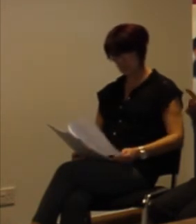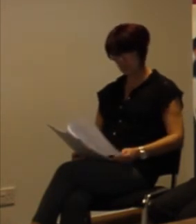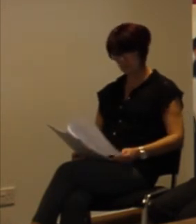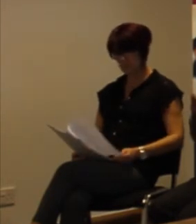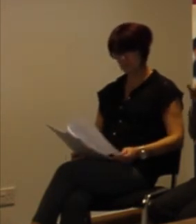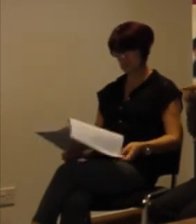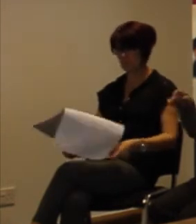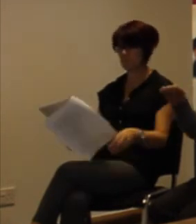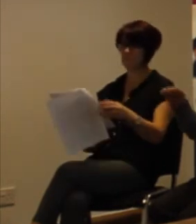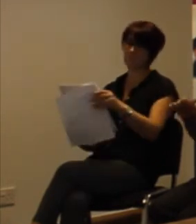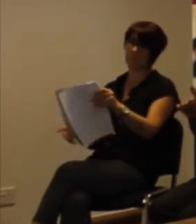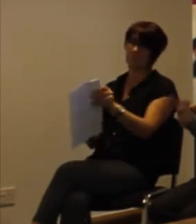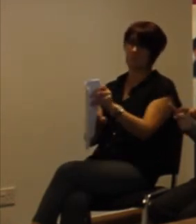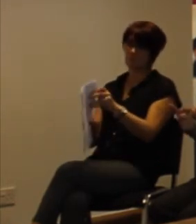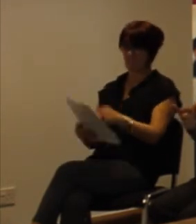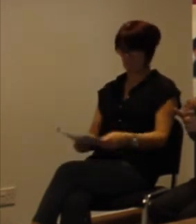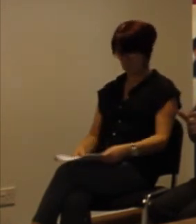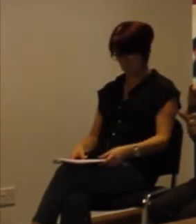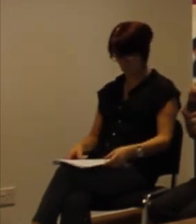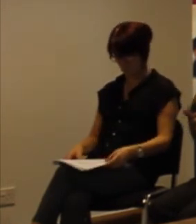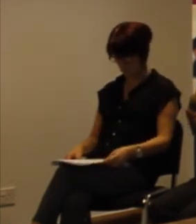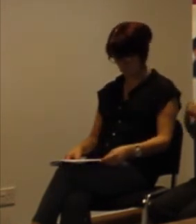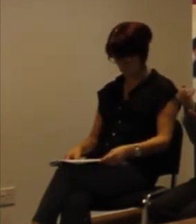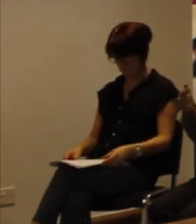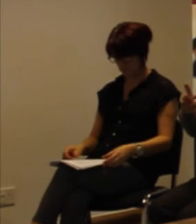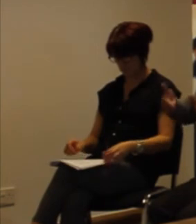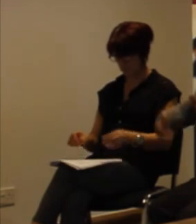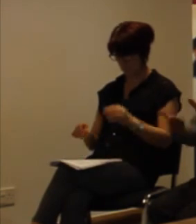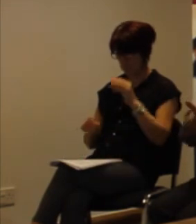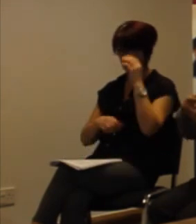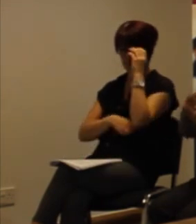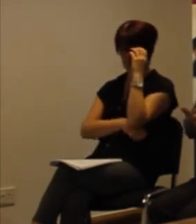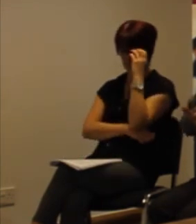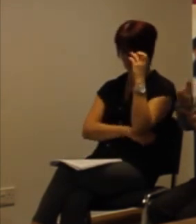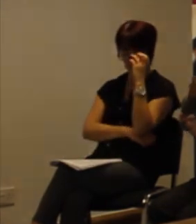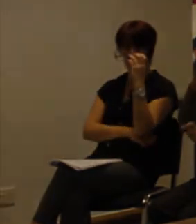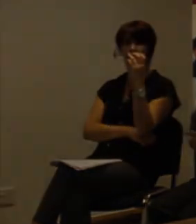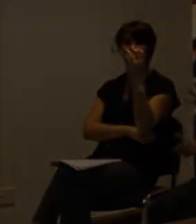what is presented, then we should identify that in what's been done.